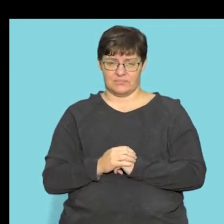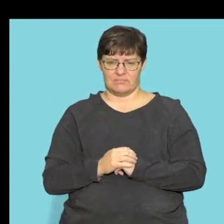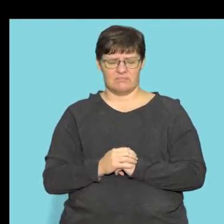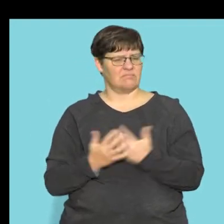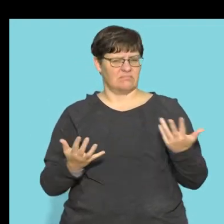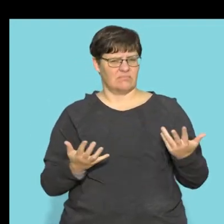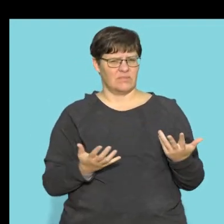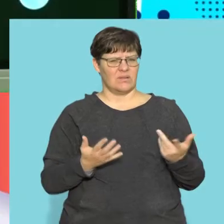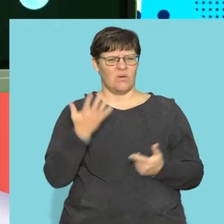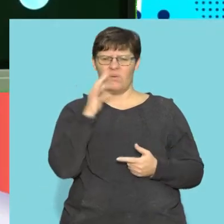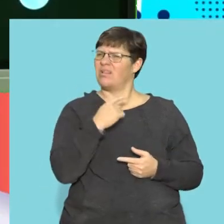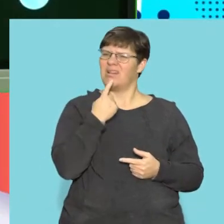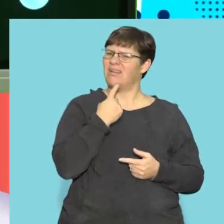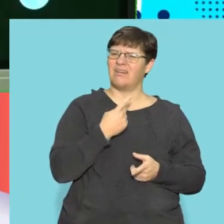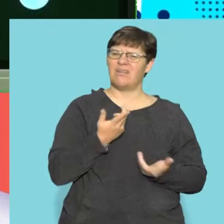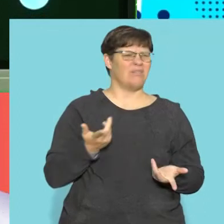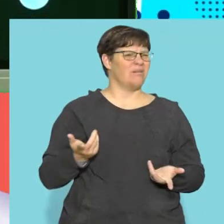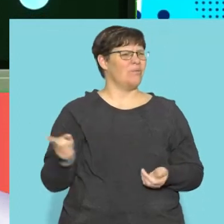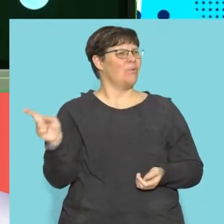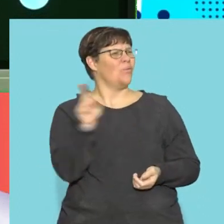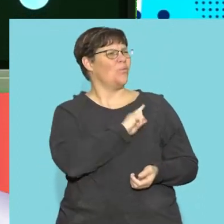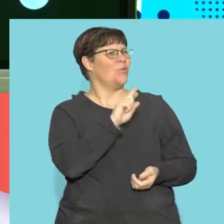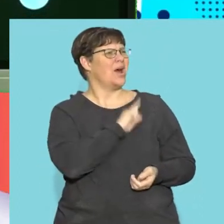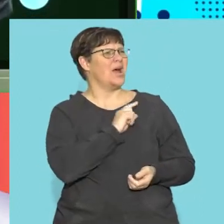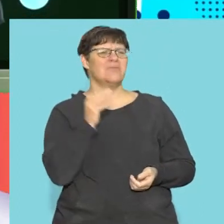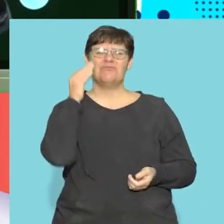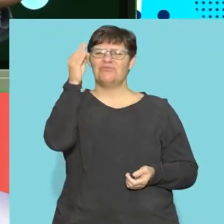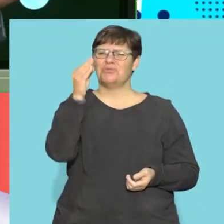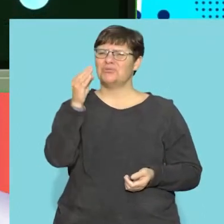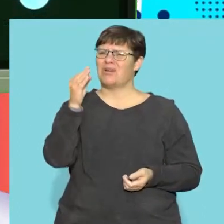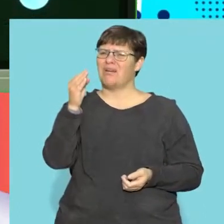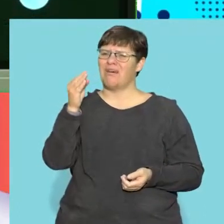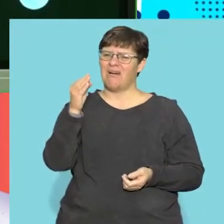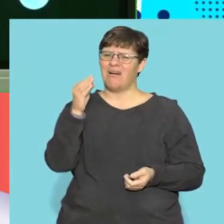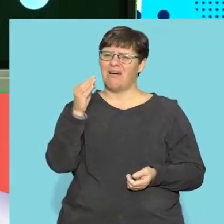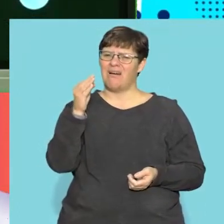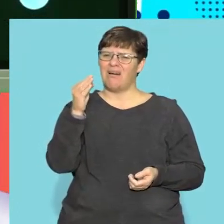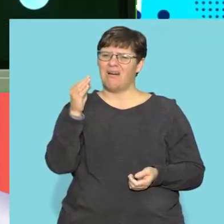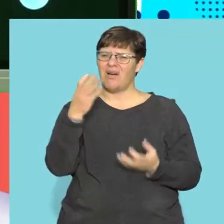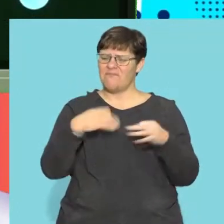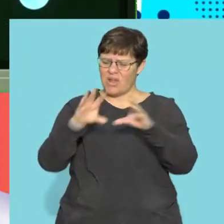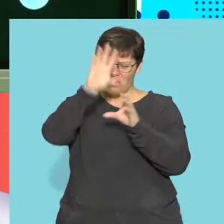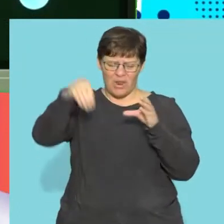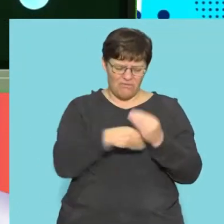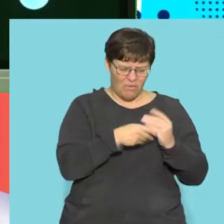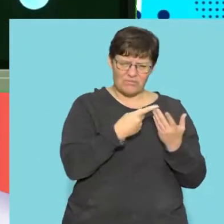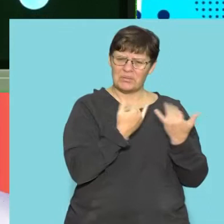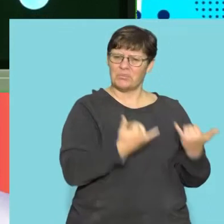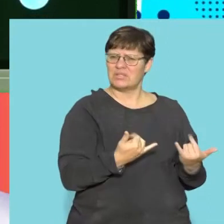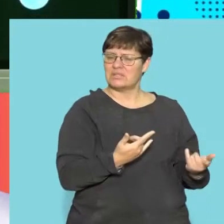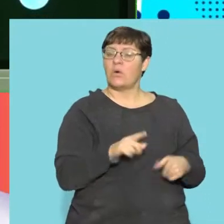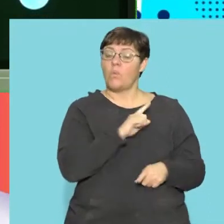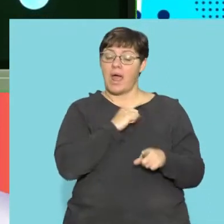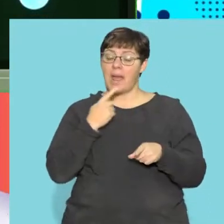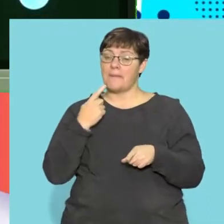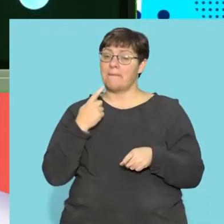to clarify, guys, I know someone might ask, now why are we having future value in present value? It's because